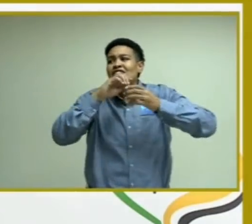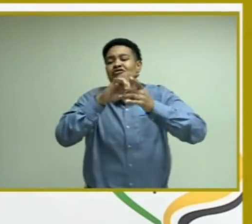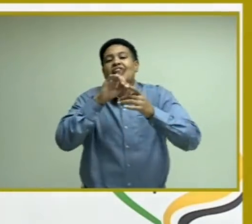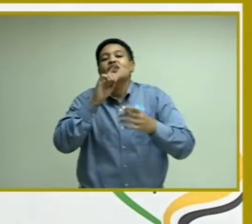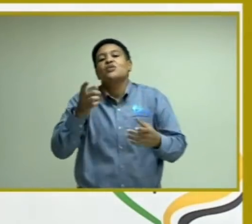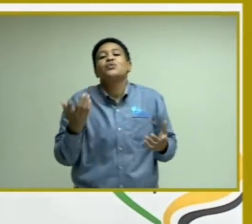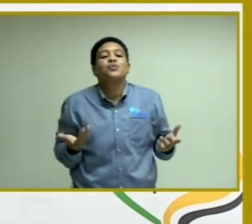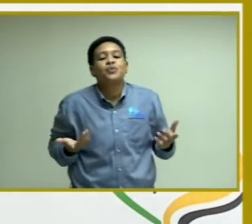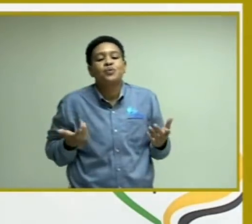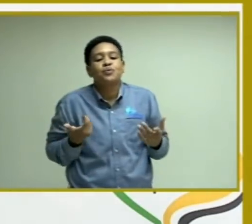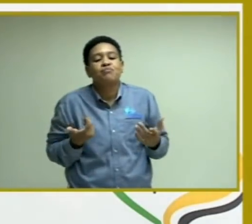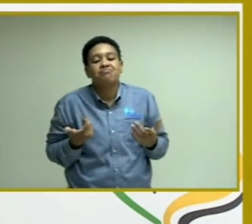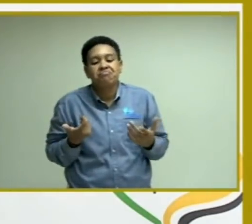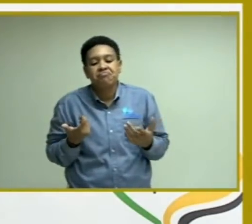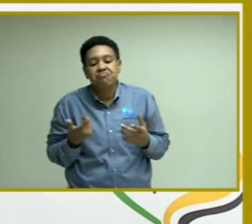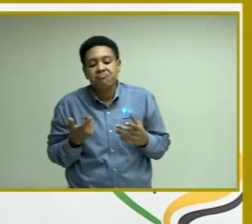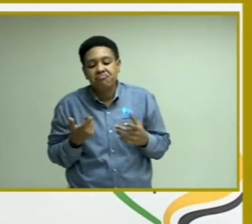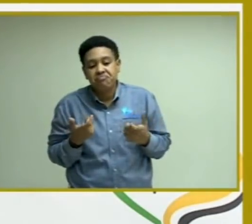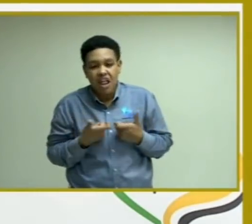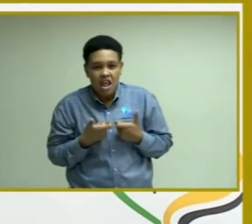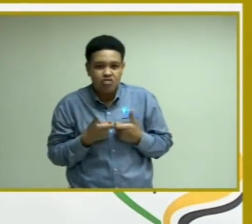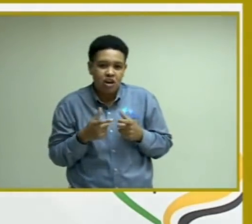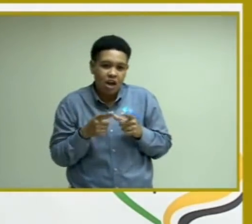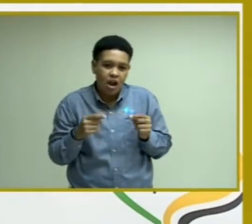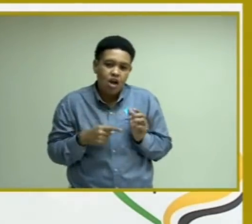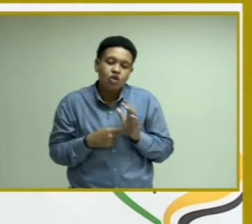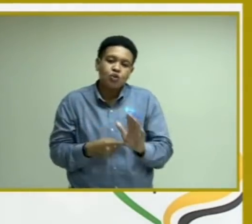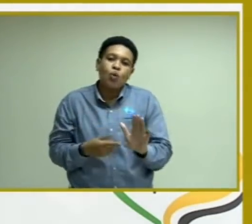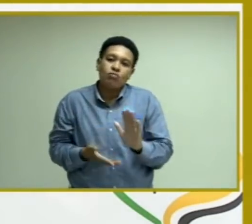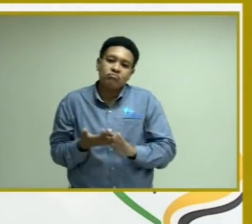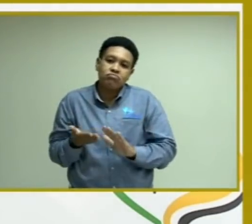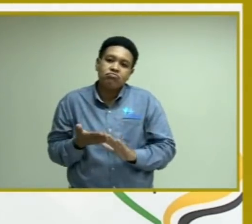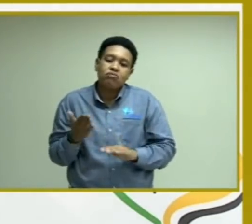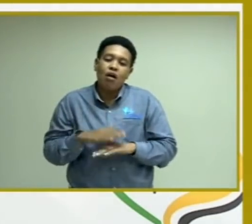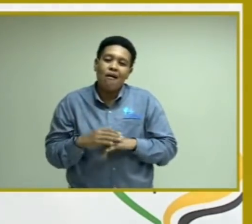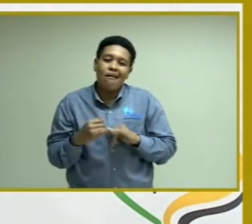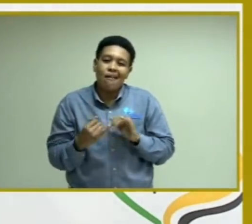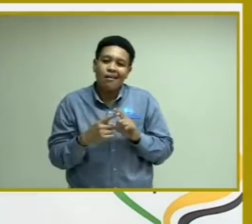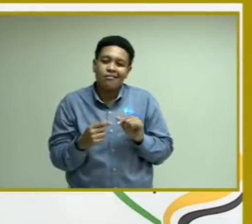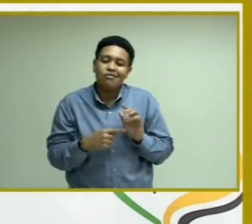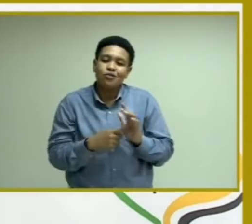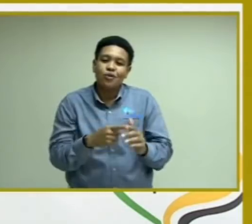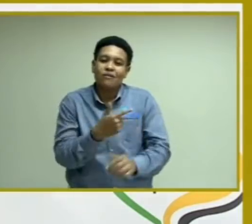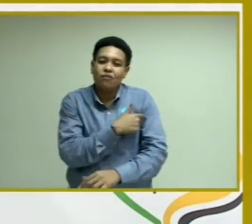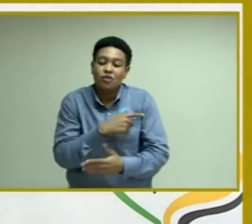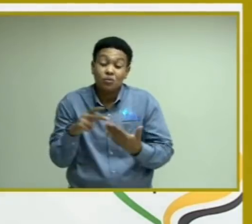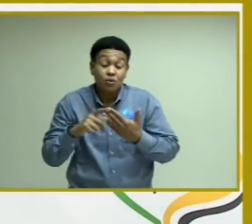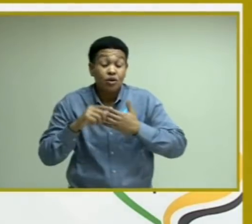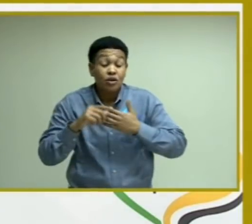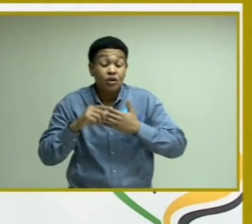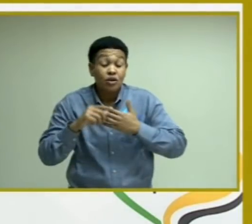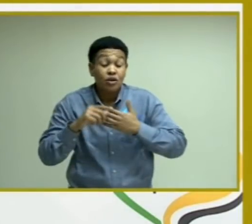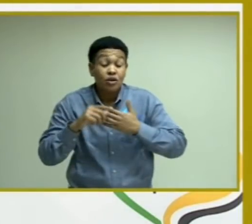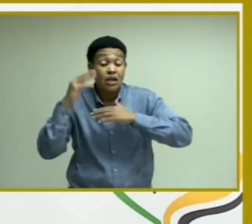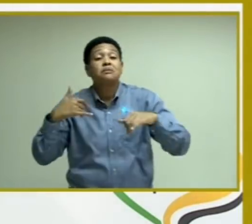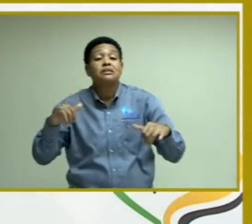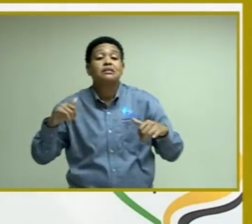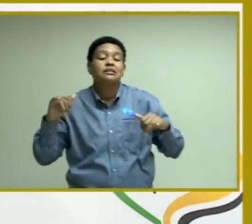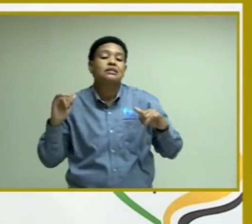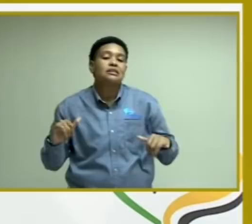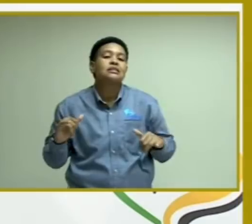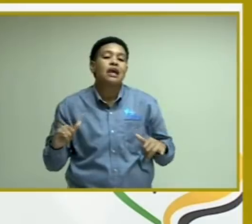electronic vaccination aspects of the program. The anticipated timeline still remain the same.